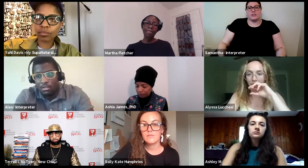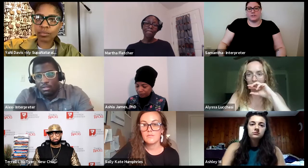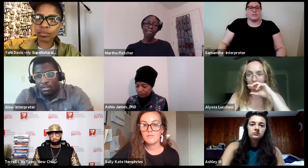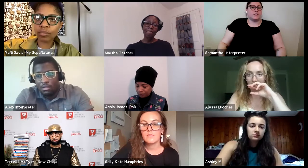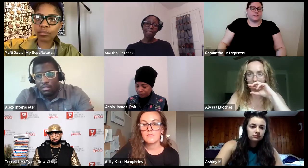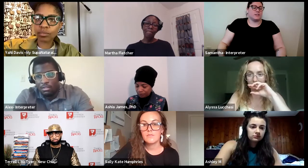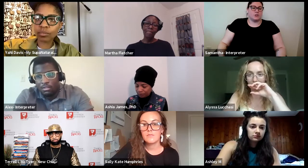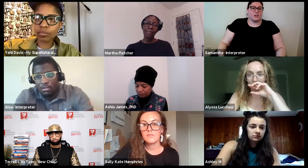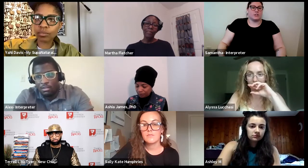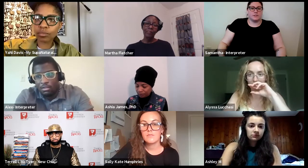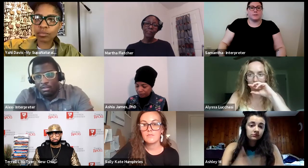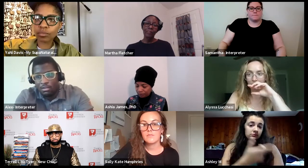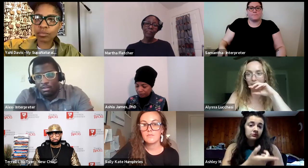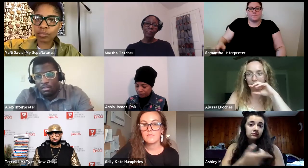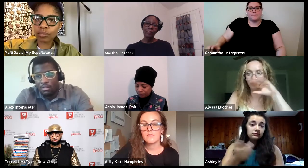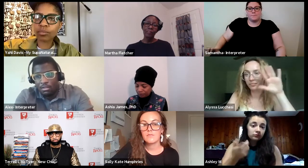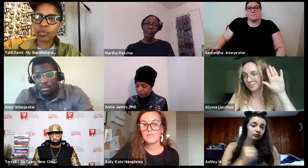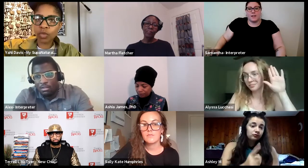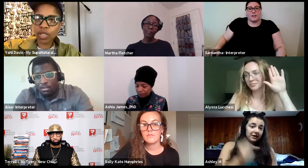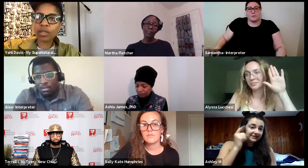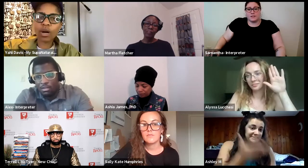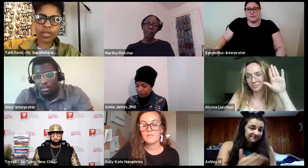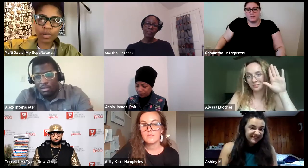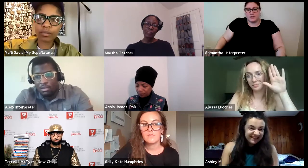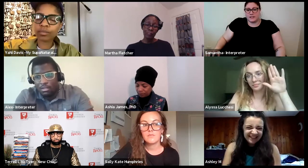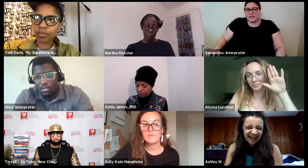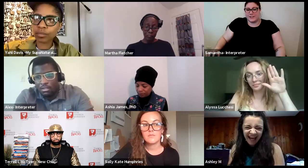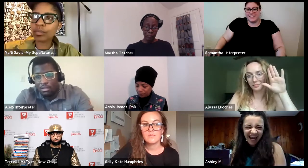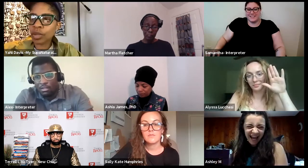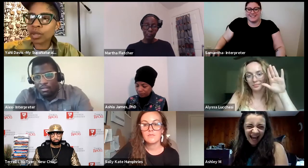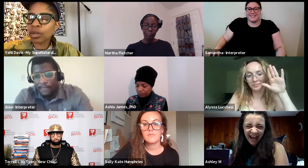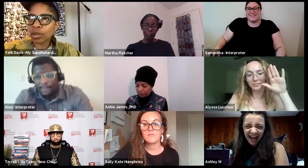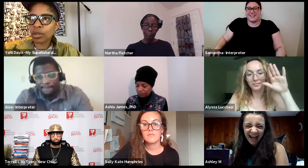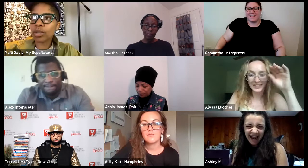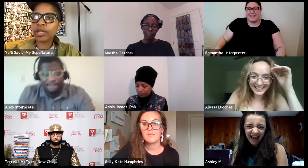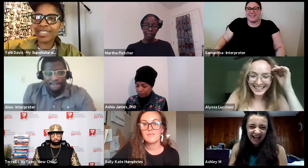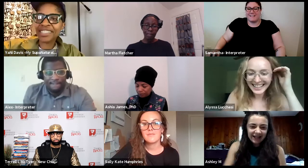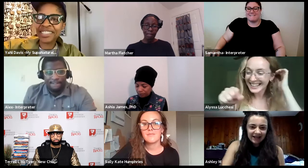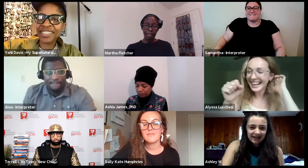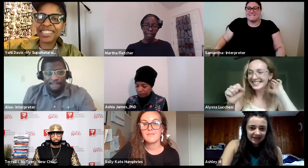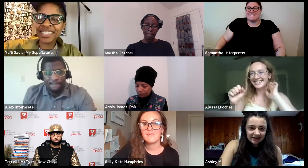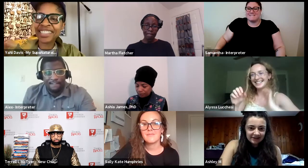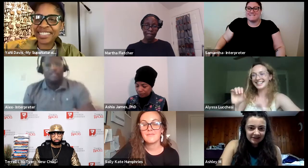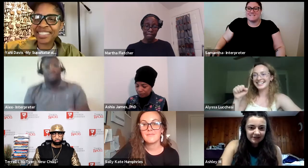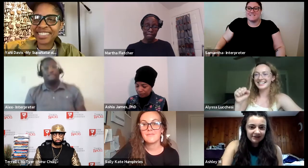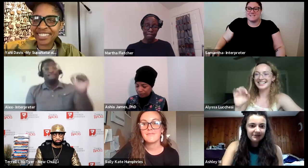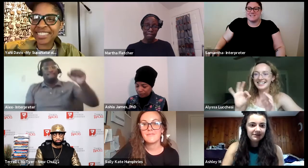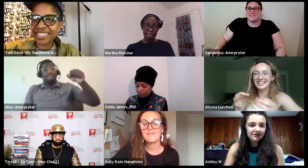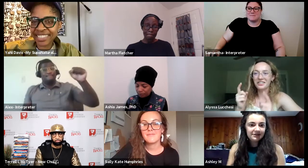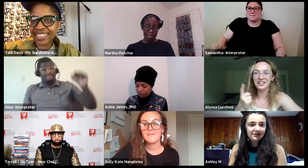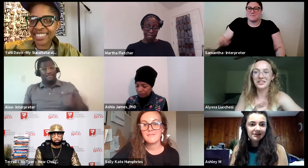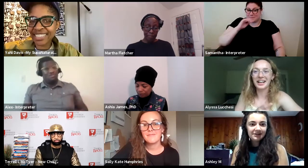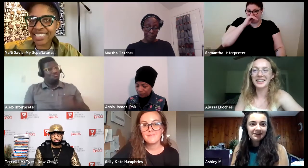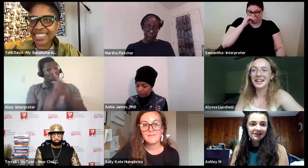teach you how to do in different situations. Melissa, is that right? Yes,